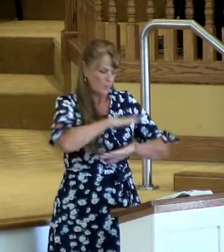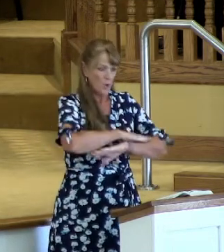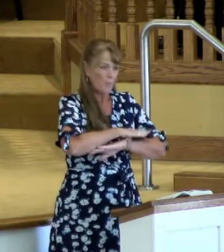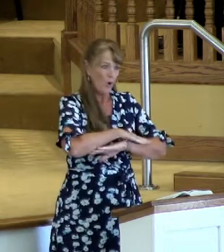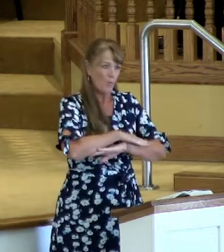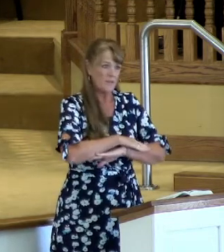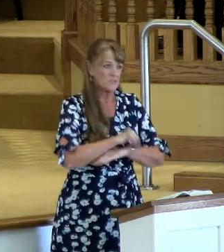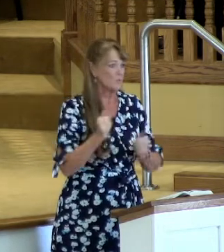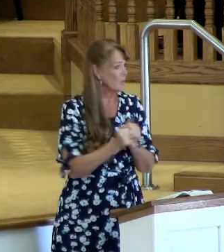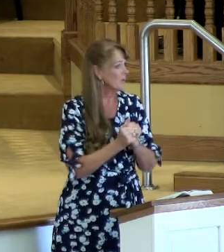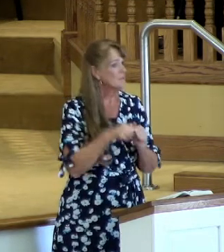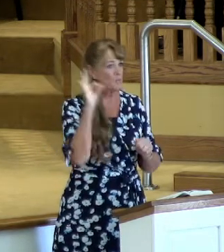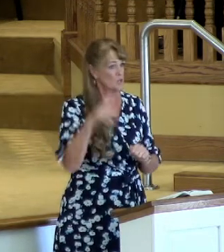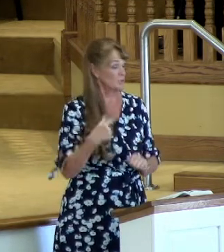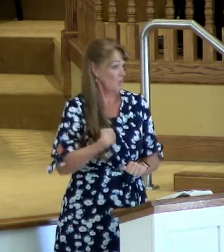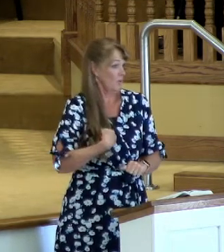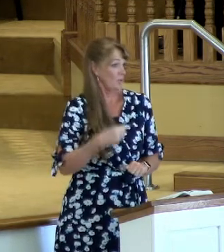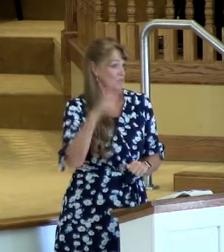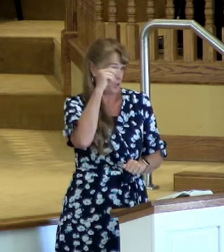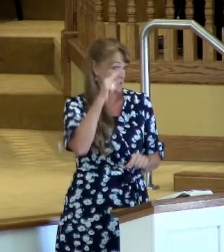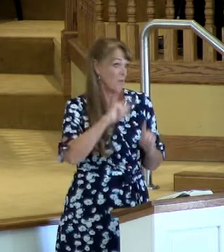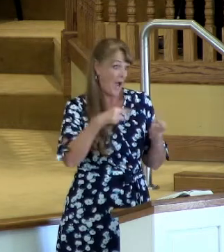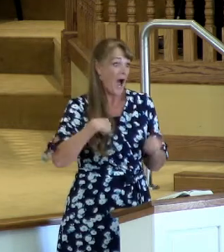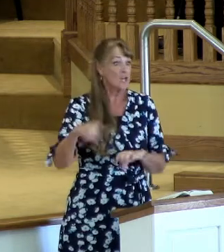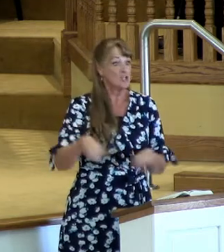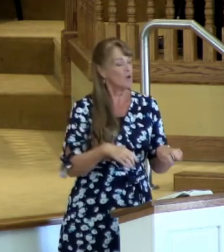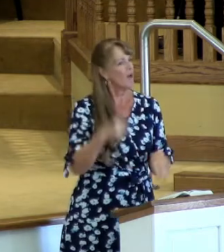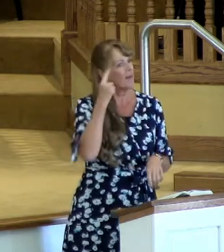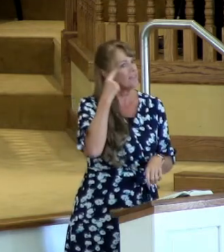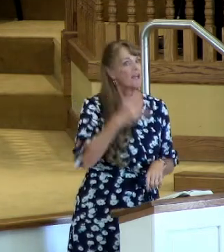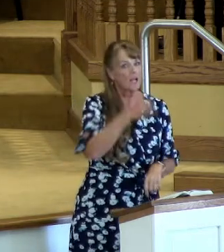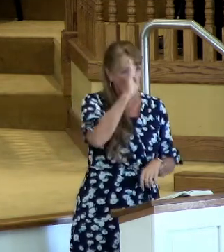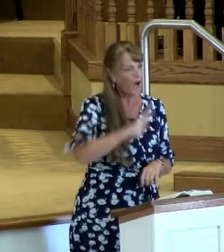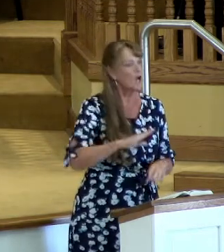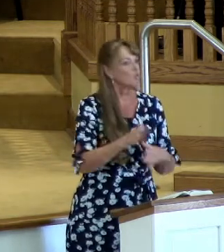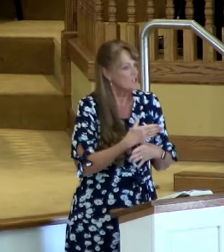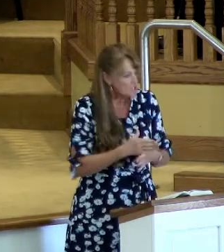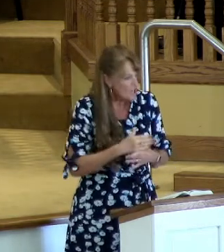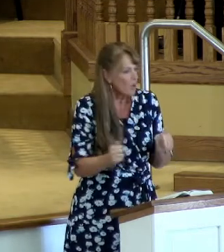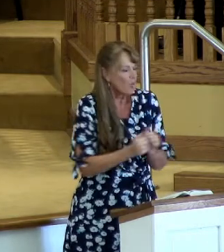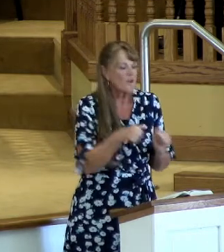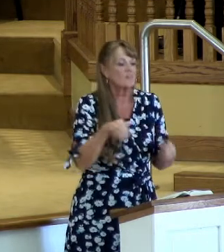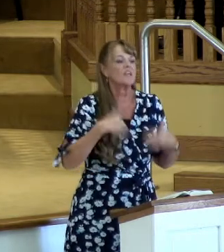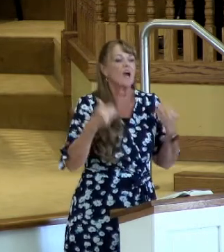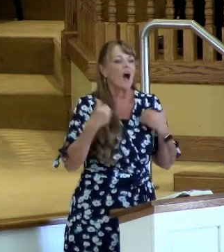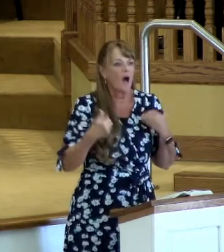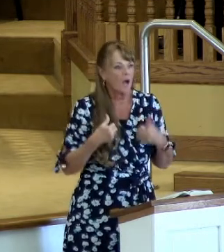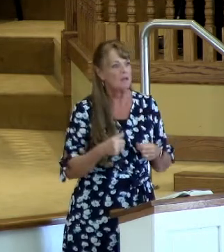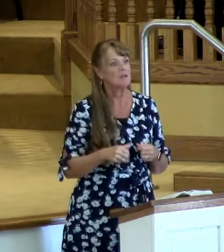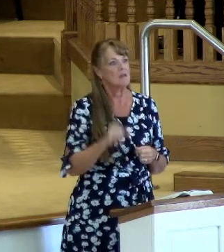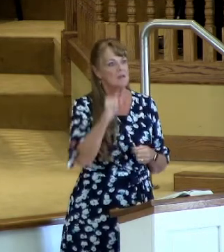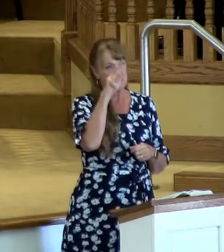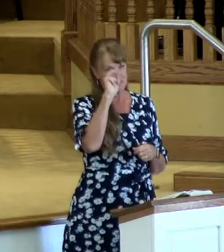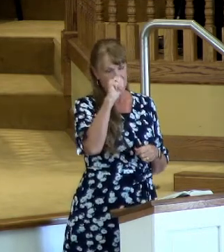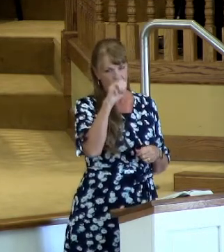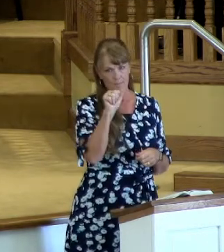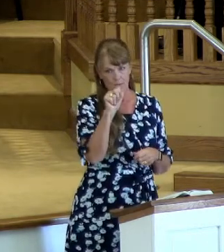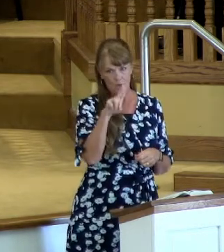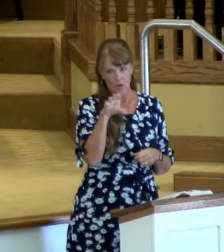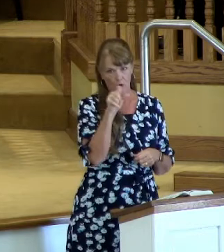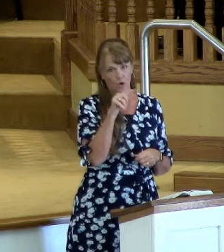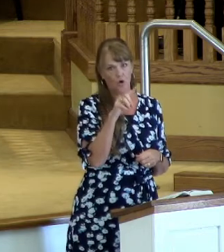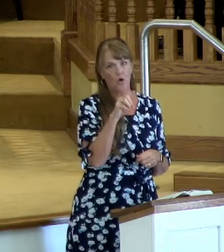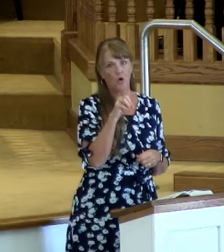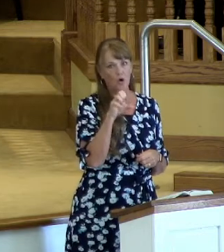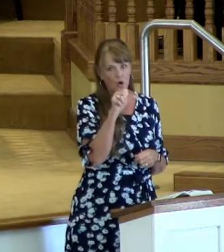They can do that. But I have a problem with that. I think God would share his pulpit with the young. I mean, he let Samuel start young. He let David start young. He let Jesus